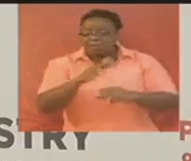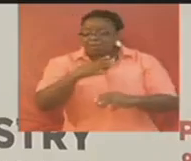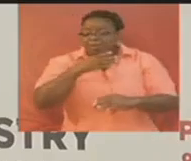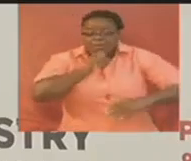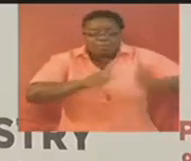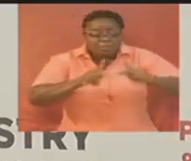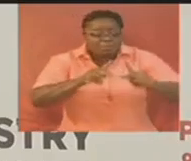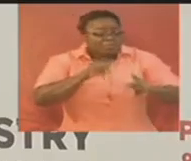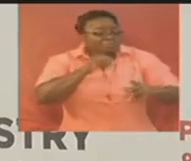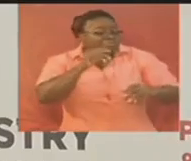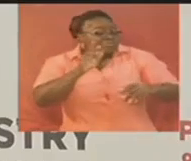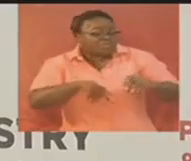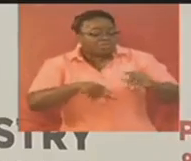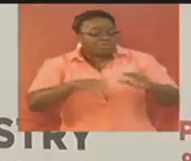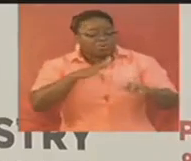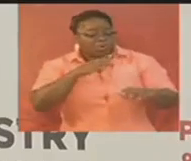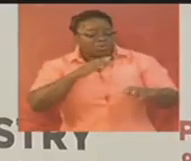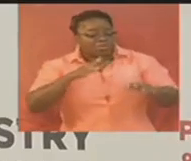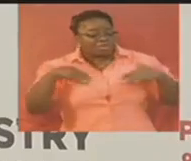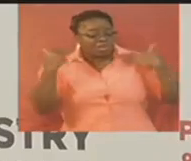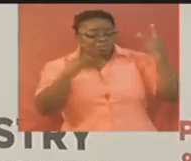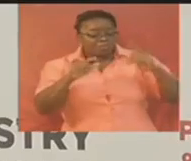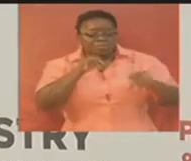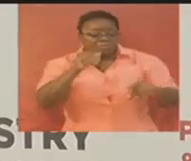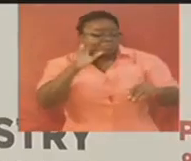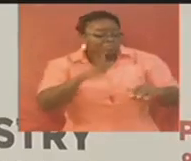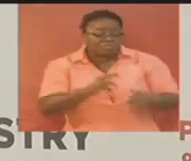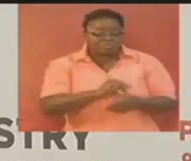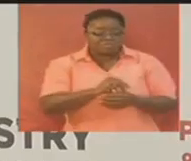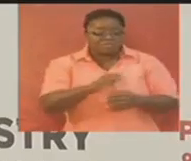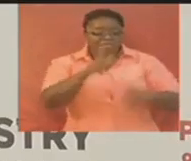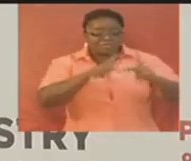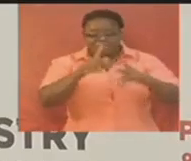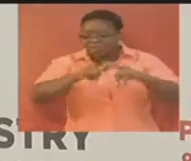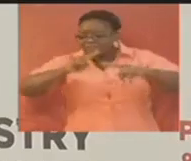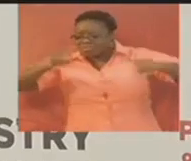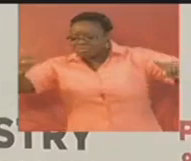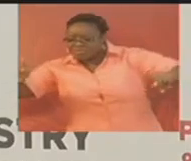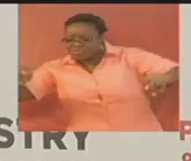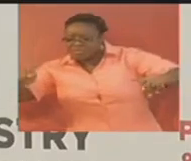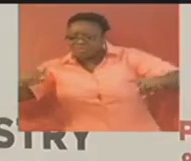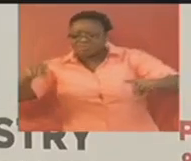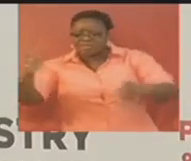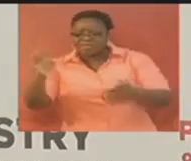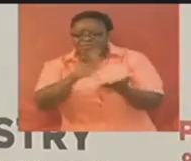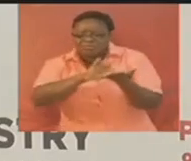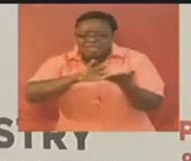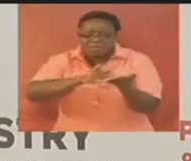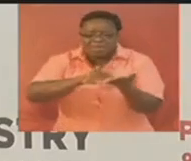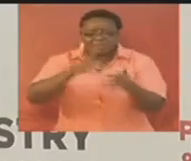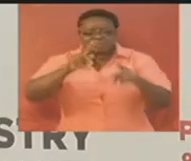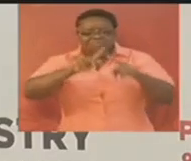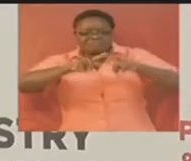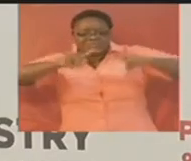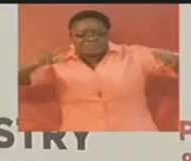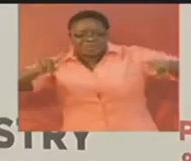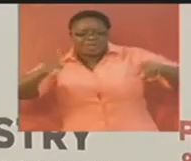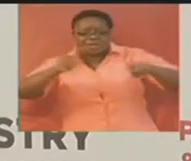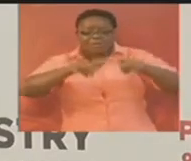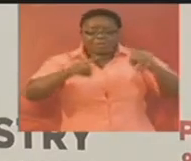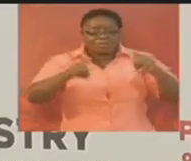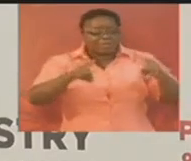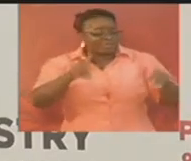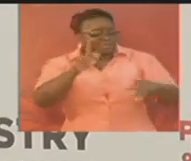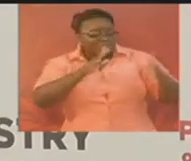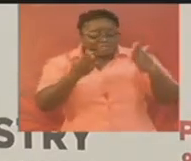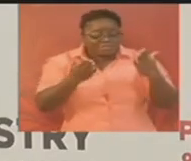The very young might not. You might have people who are on different kinds of medicines, have certain comorbidities, so that maybe immunosuppressives